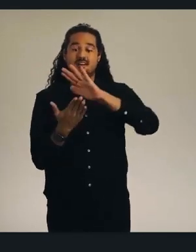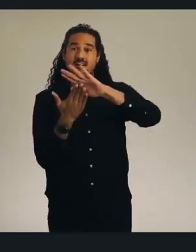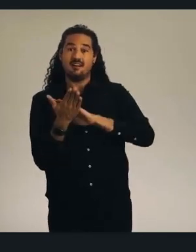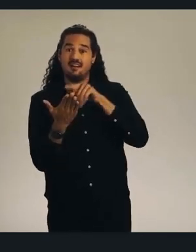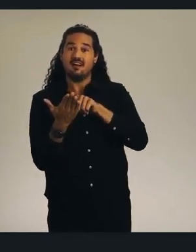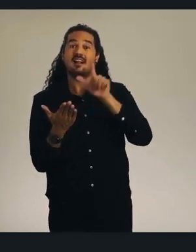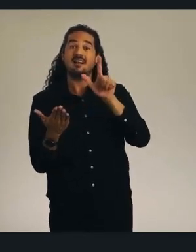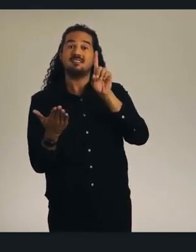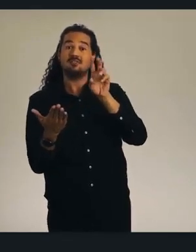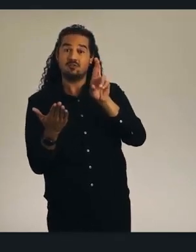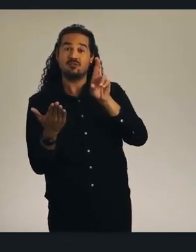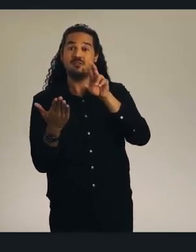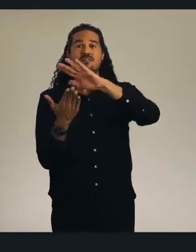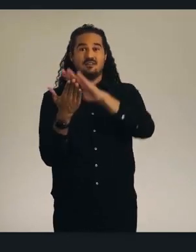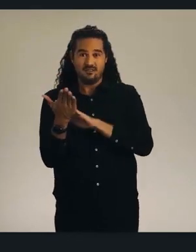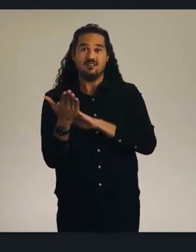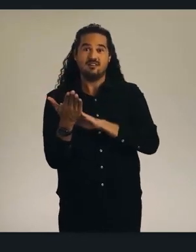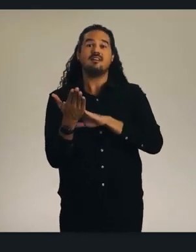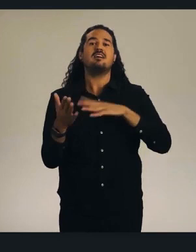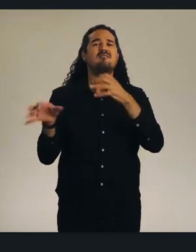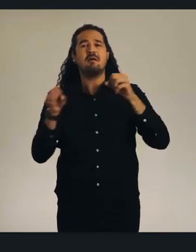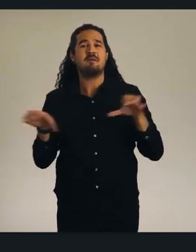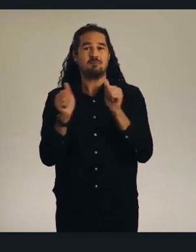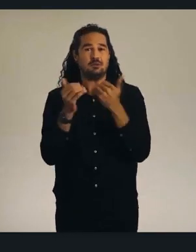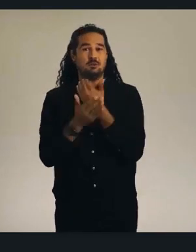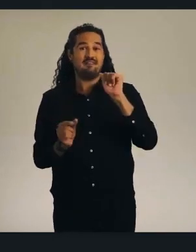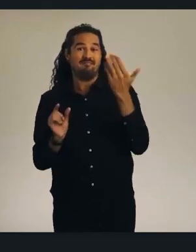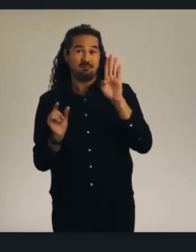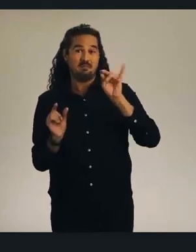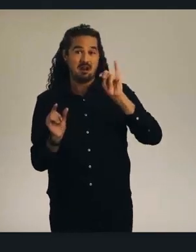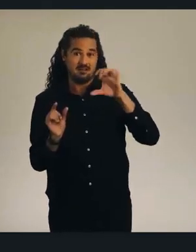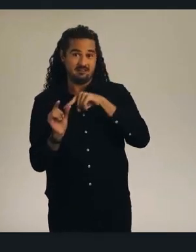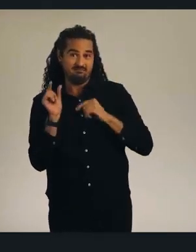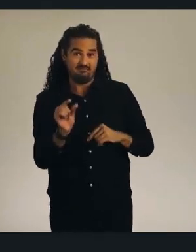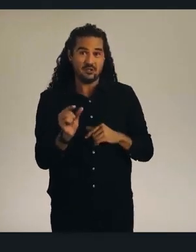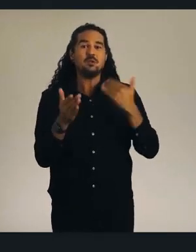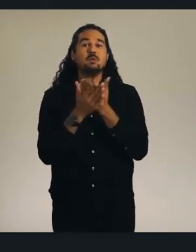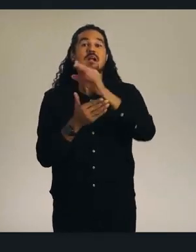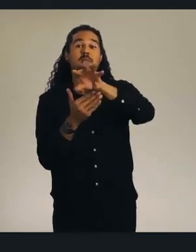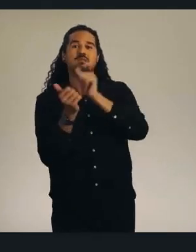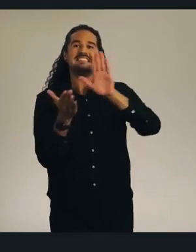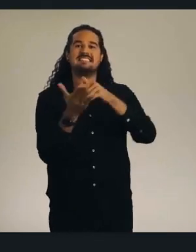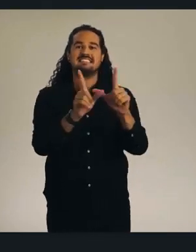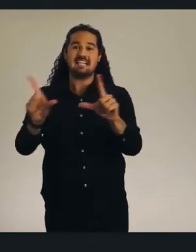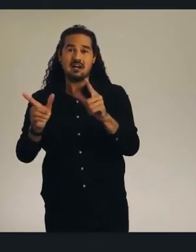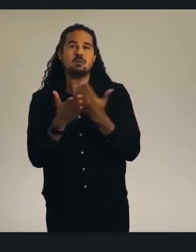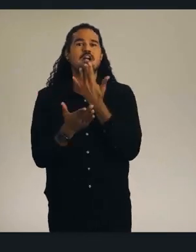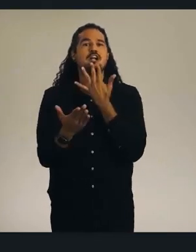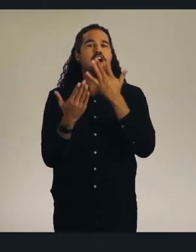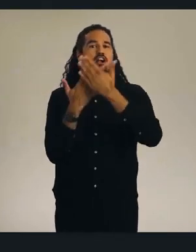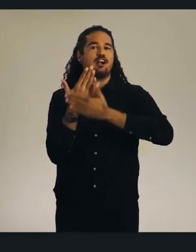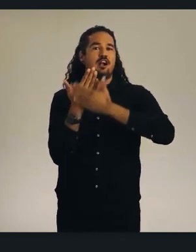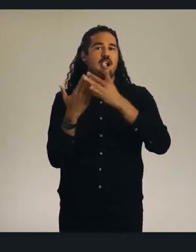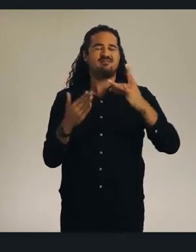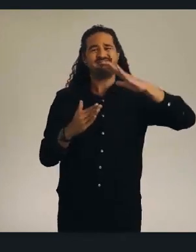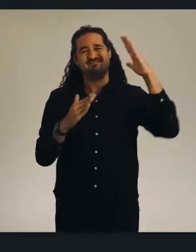brilliant liquid retina display, blazing fast performance with a new A15 Bionic chip, new cameras with center stage, and all new colors. This is the mightiest iPad